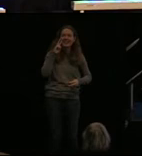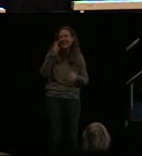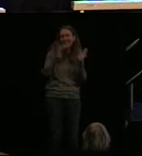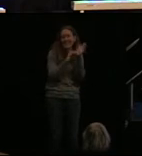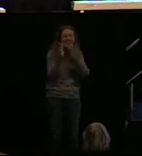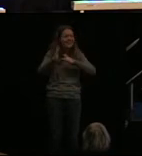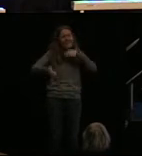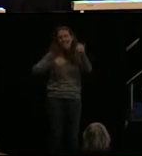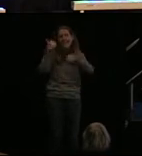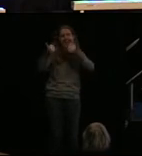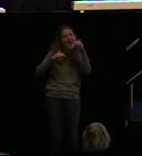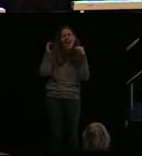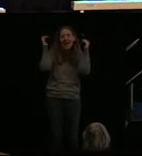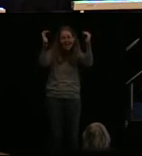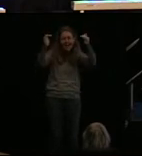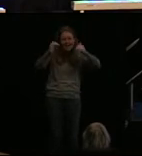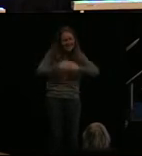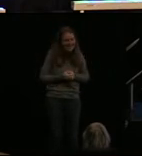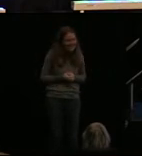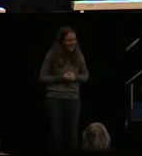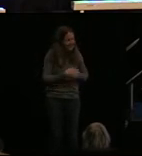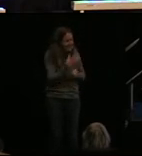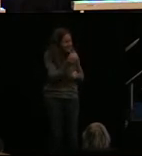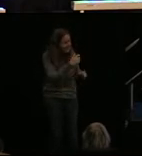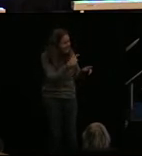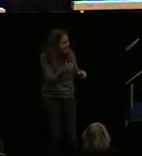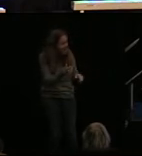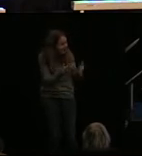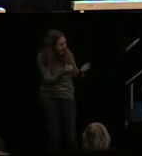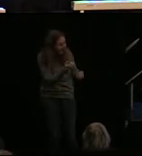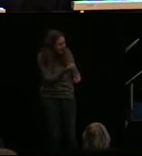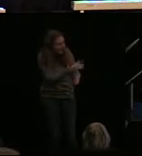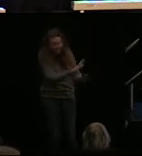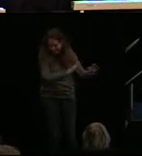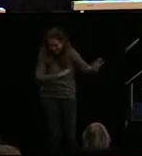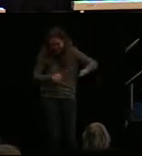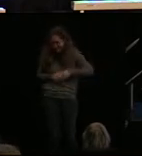Jesus lifted high." Have you got that? No.